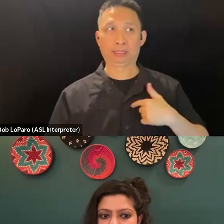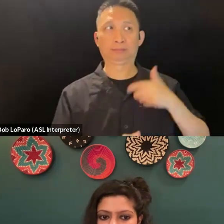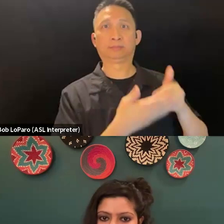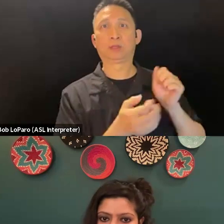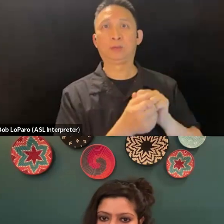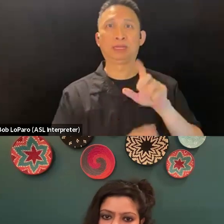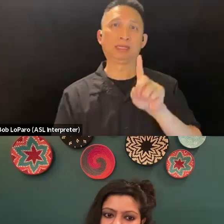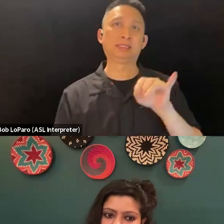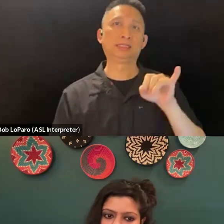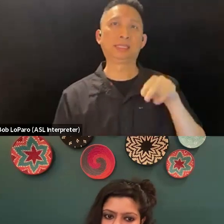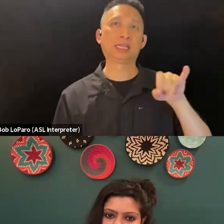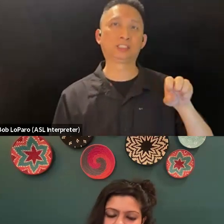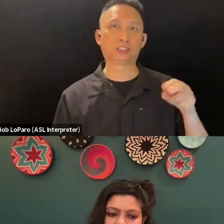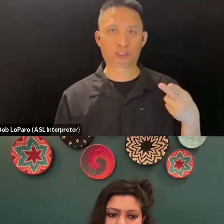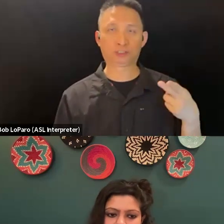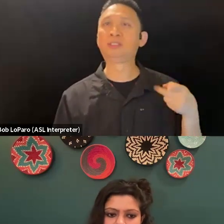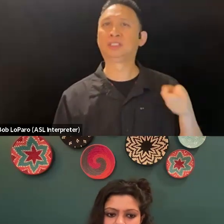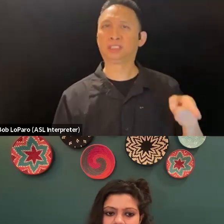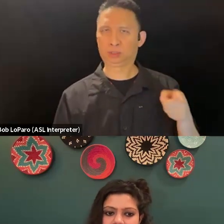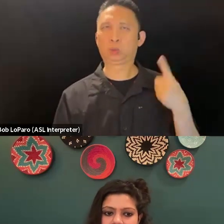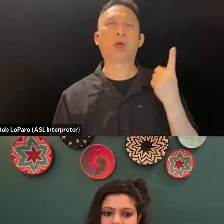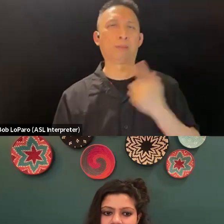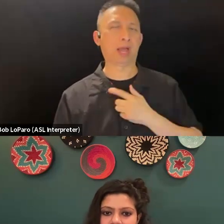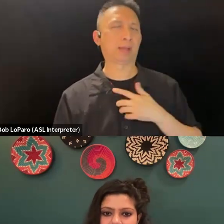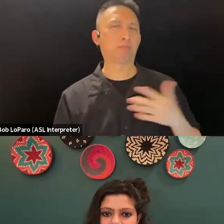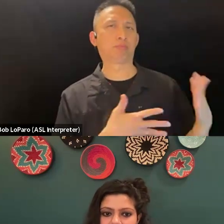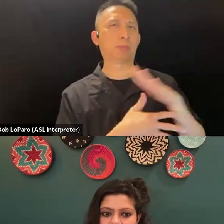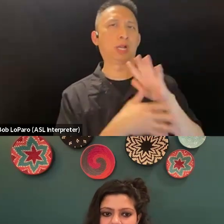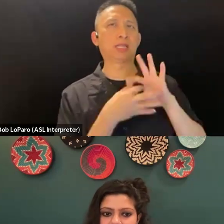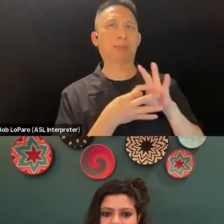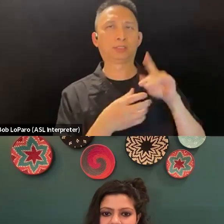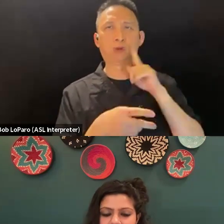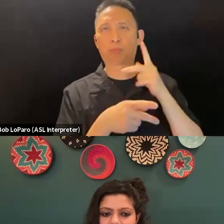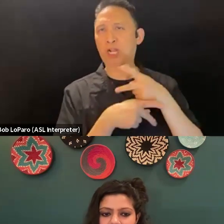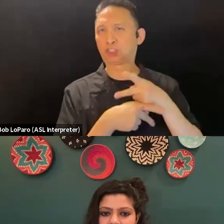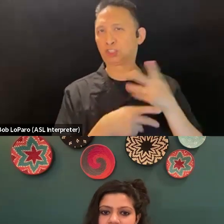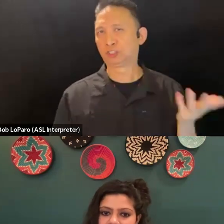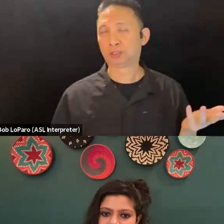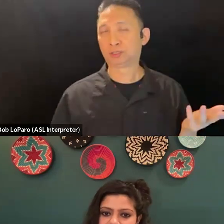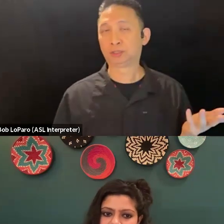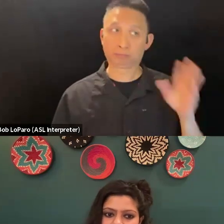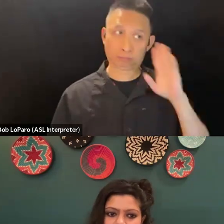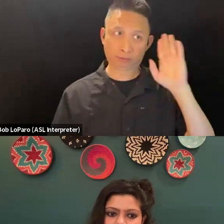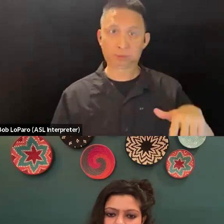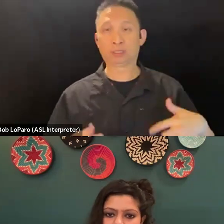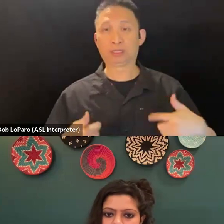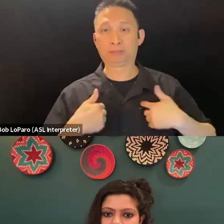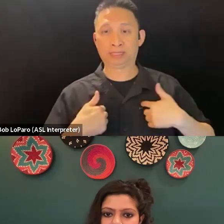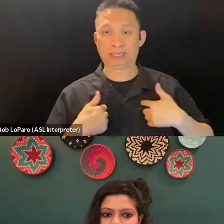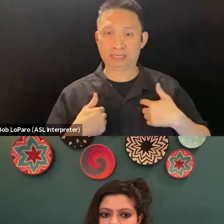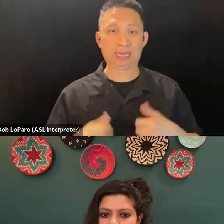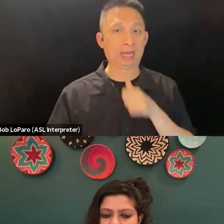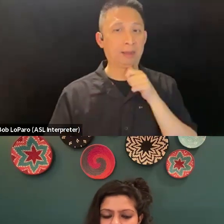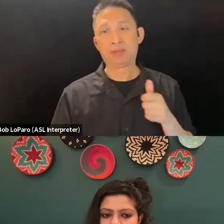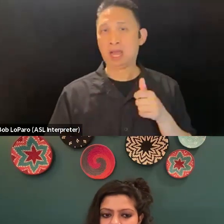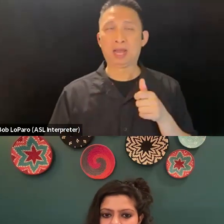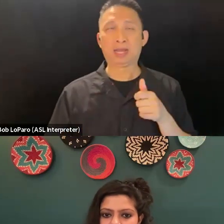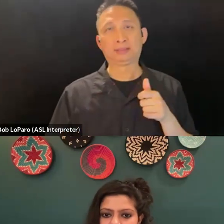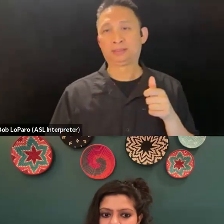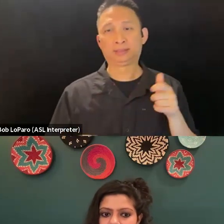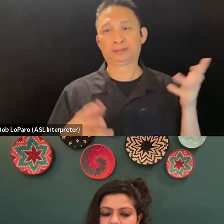creatives, it's like a fever dream for the entirety of the time that you're shooting. And it's the main thing is that